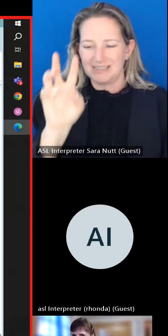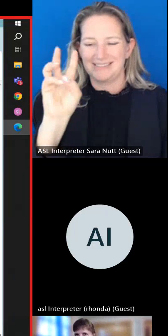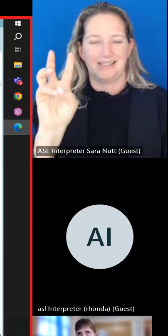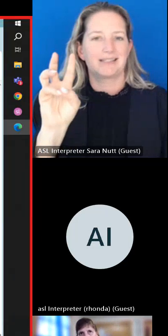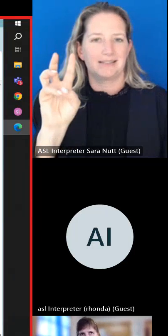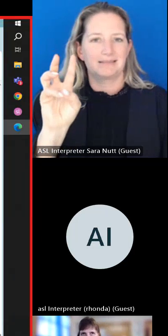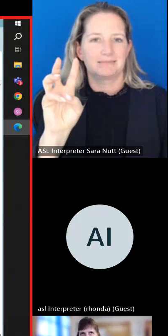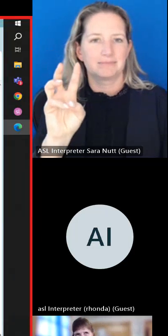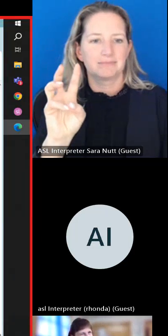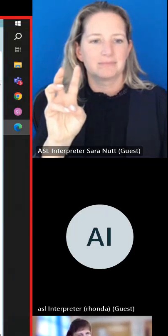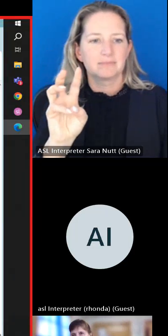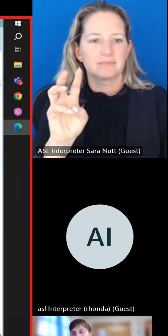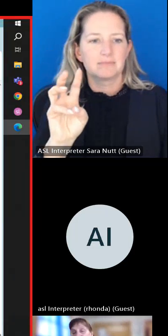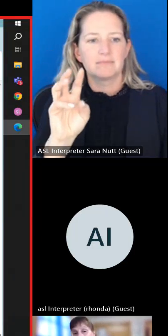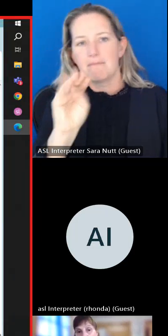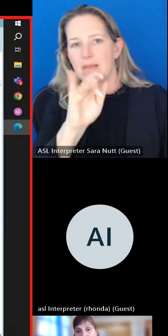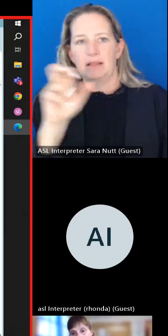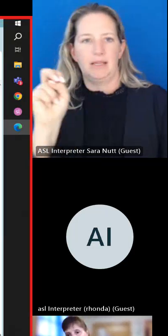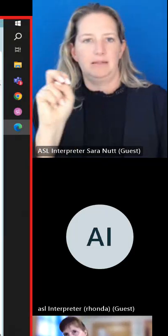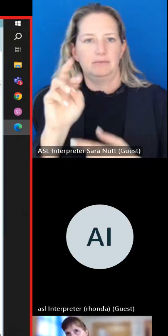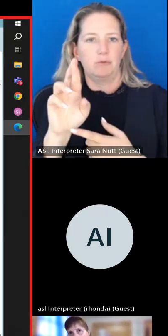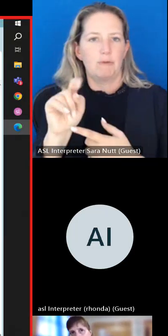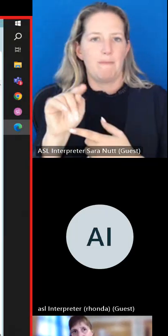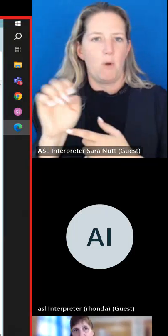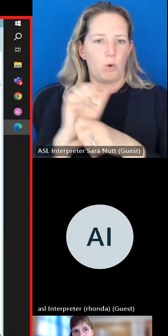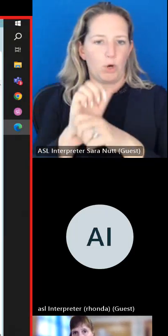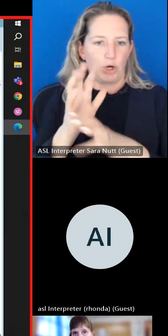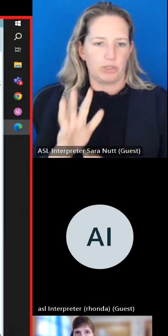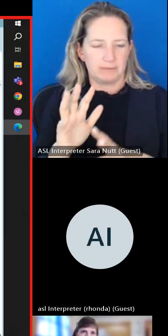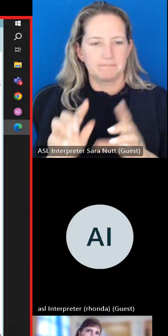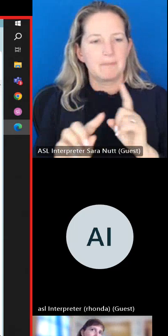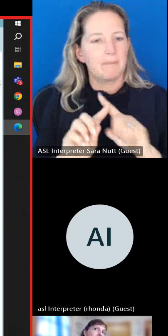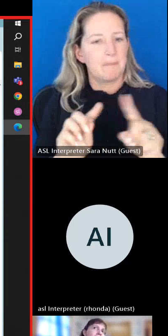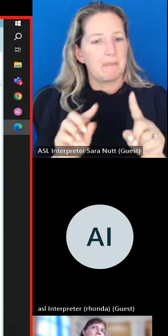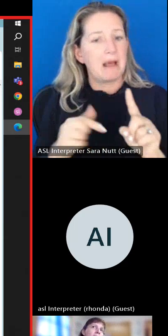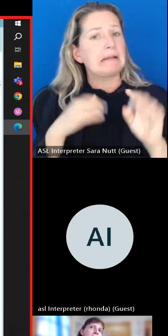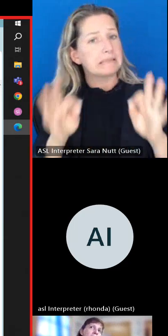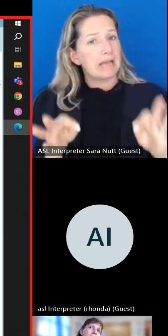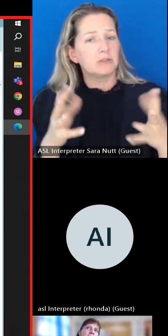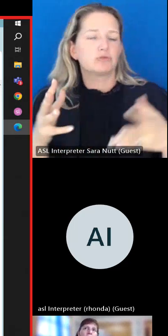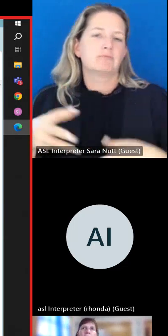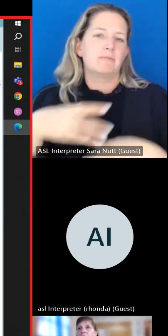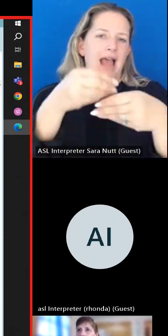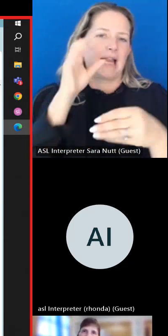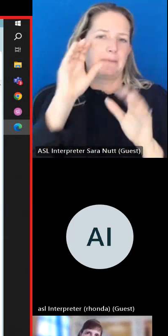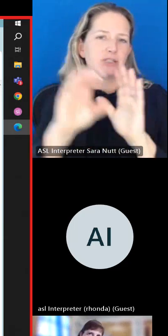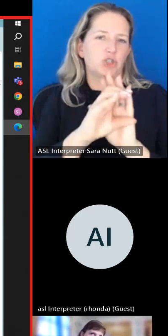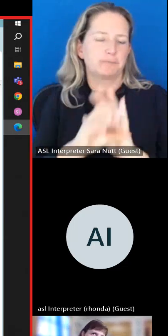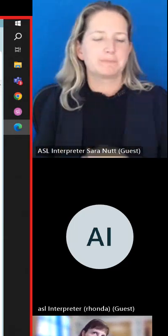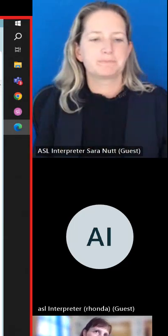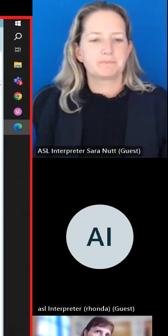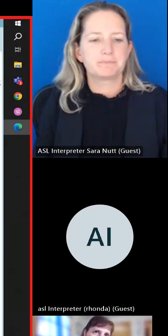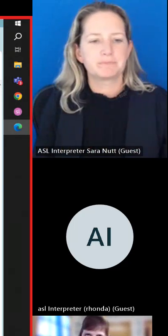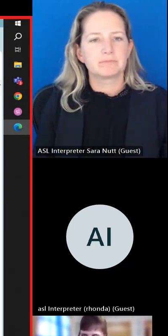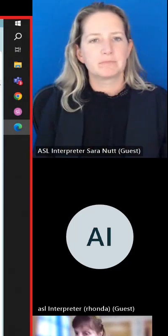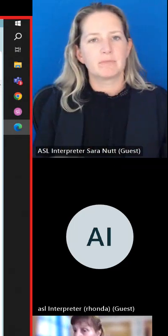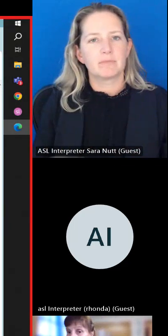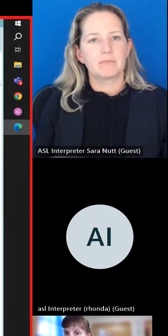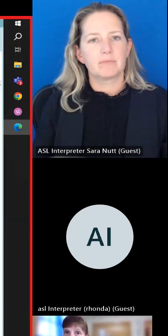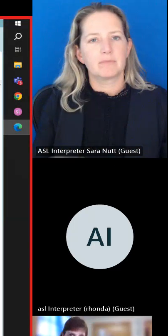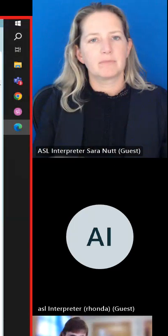it didn't go with the rest of the presentation, basically. So here is a list